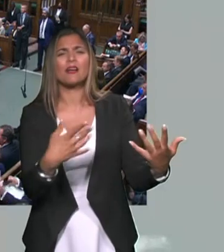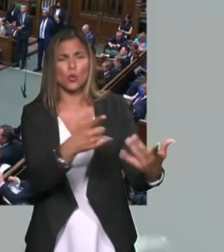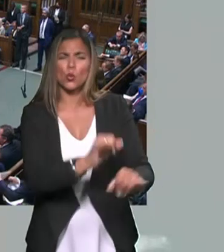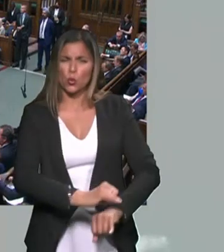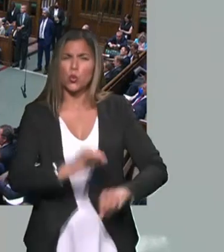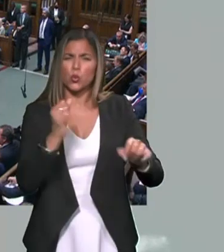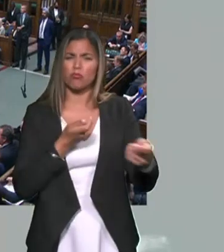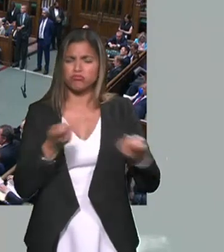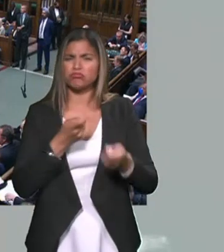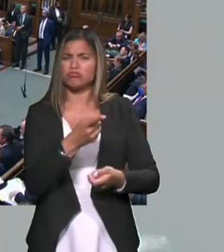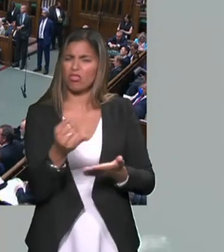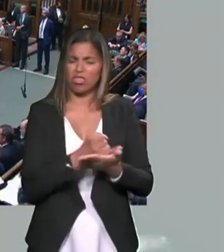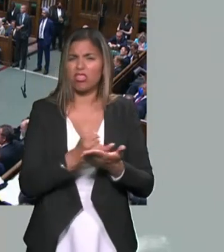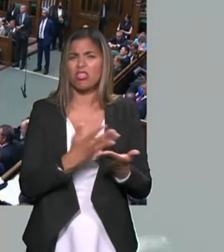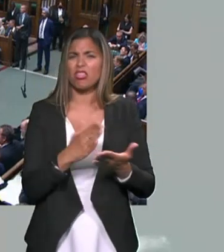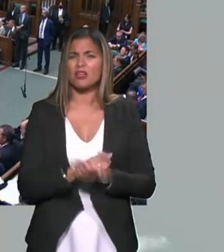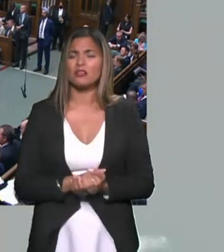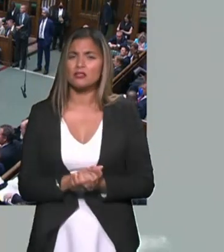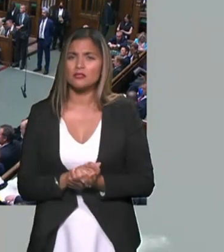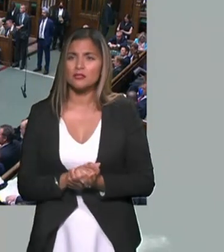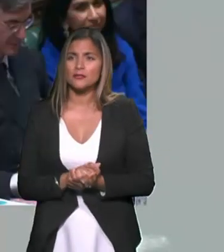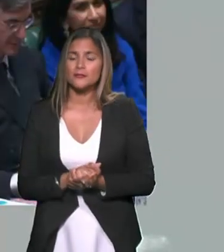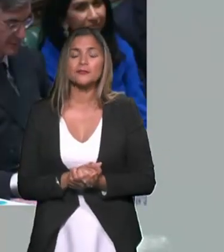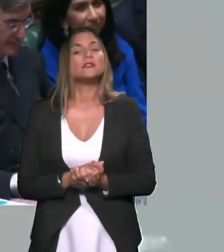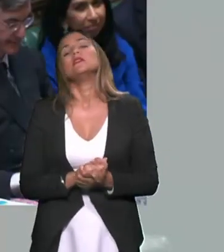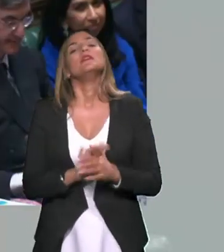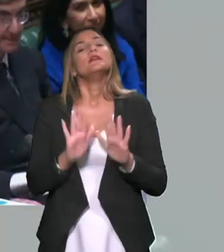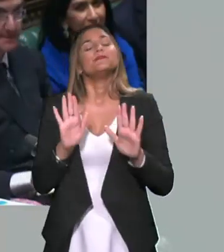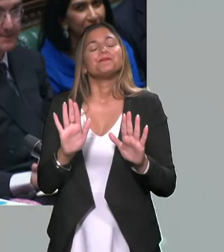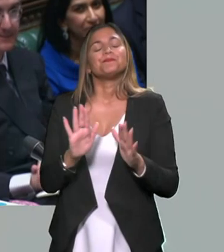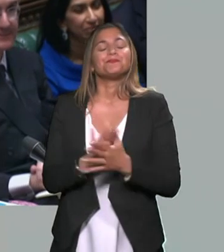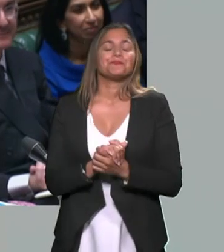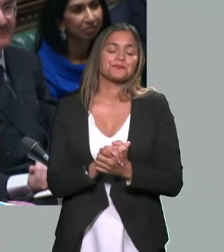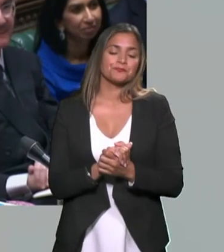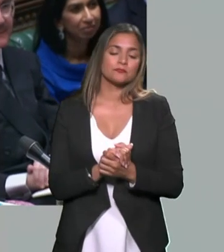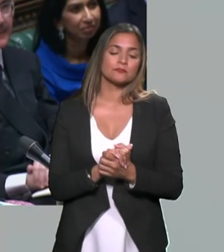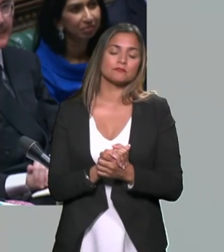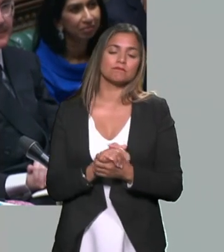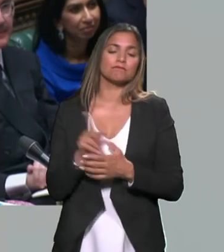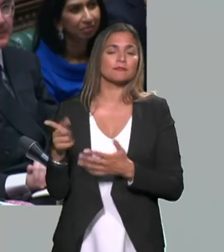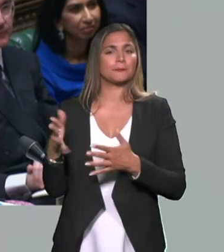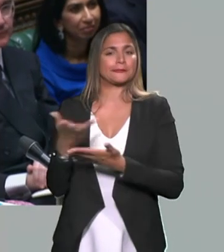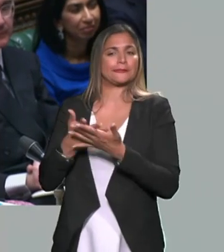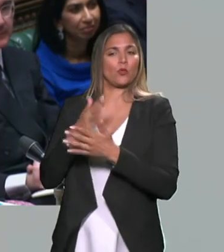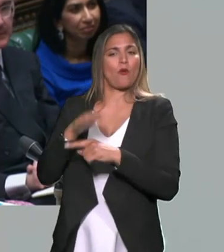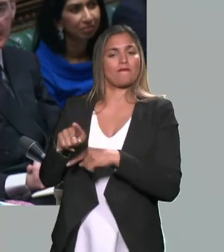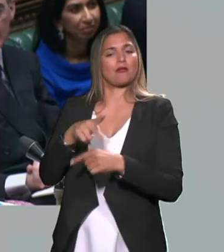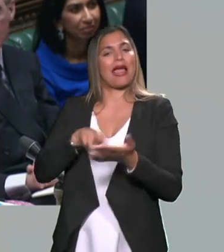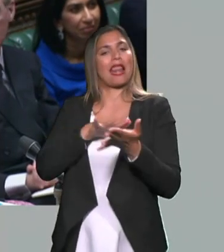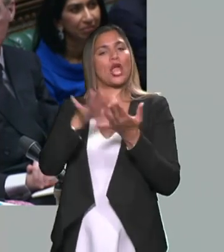Mr. Speaker, the NHS now has a record. He talks about staffing levels. The NHS now has a record